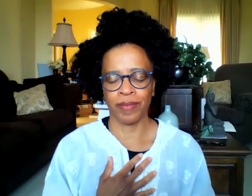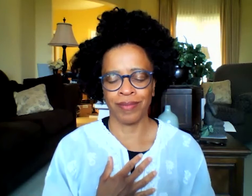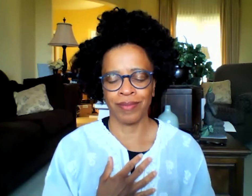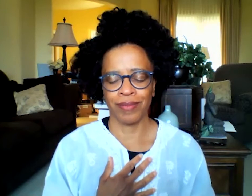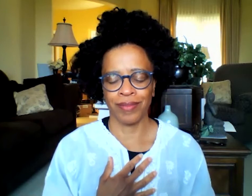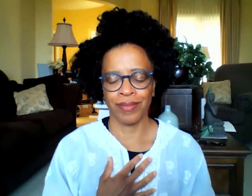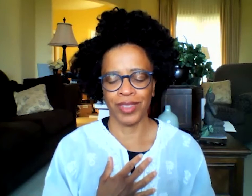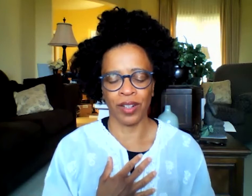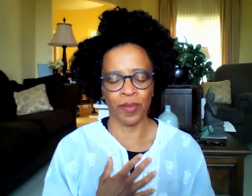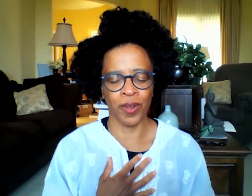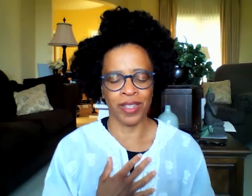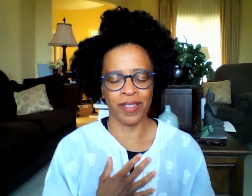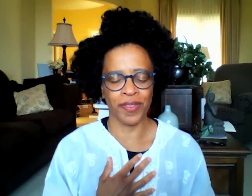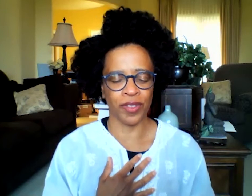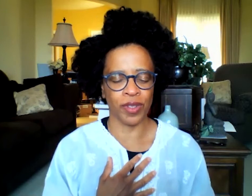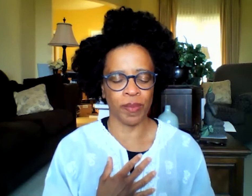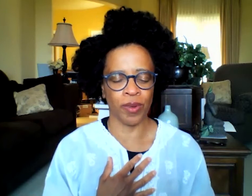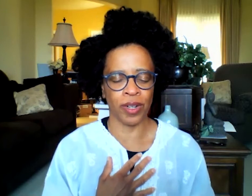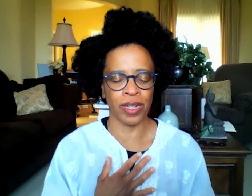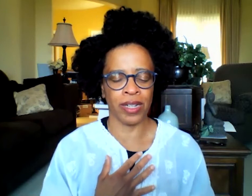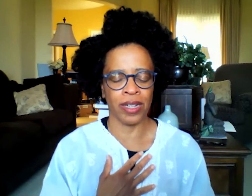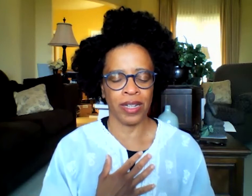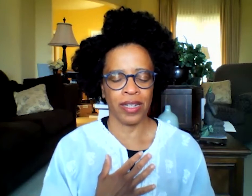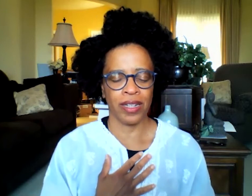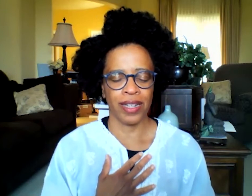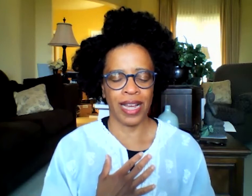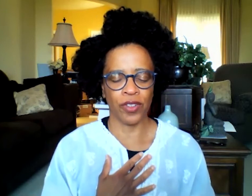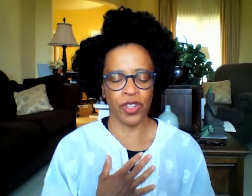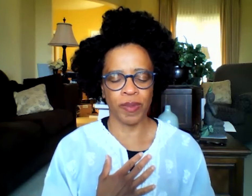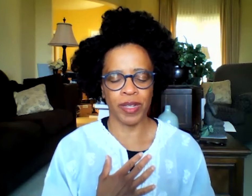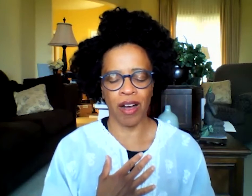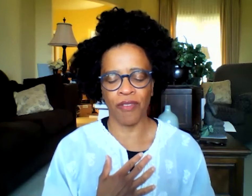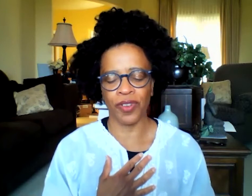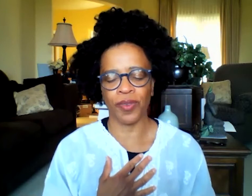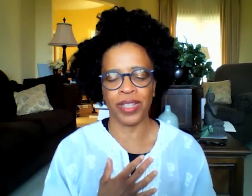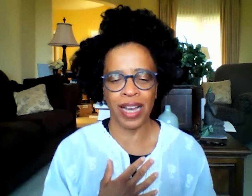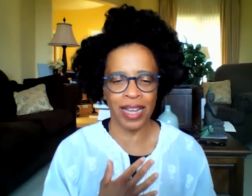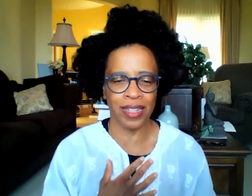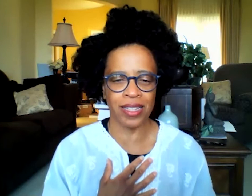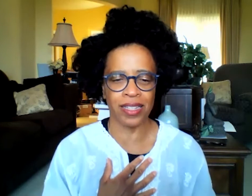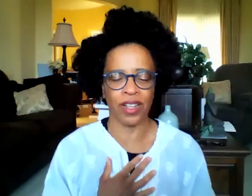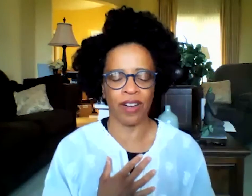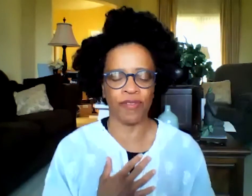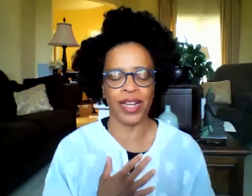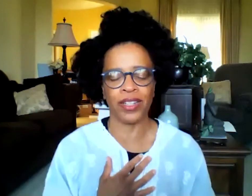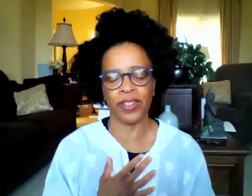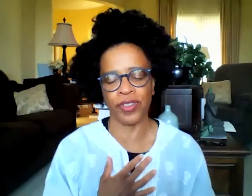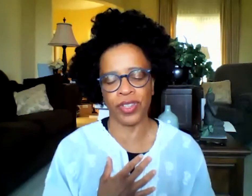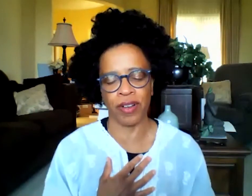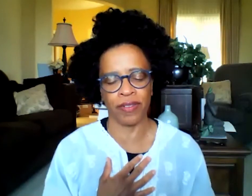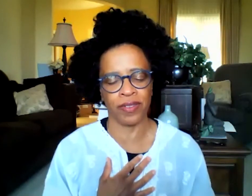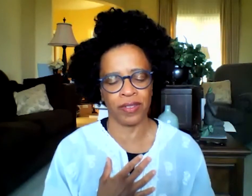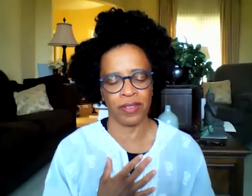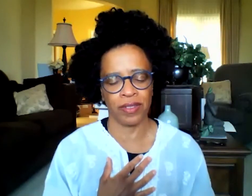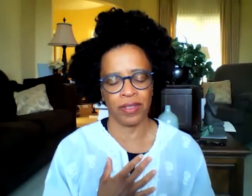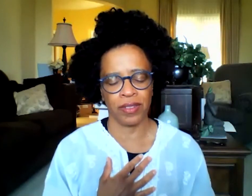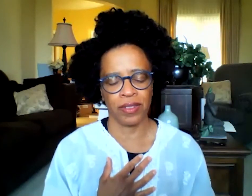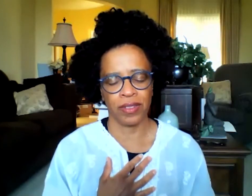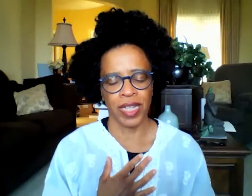helped young ones feel supported. Now just being offered with kindness and love right to